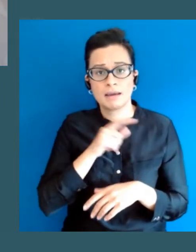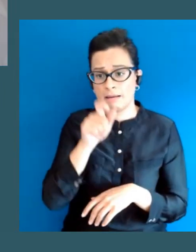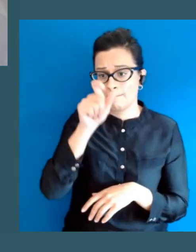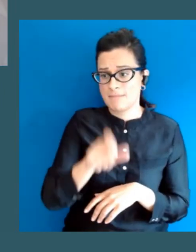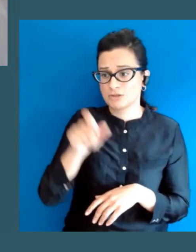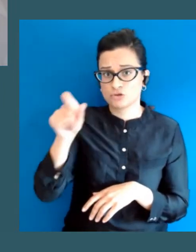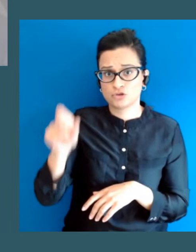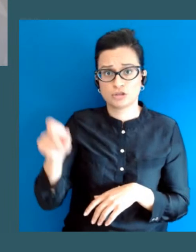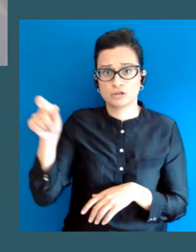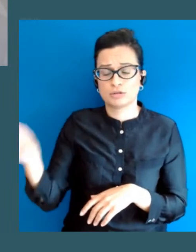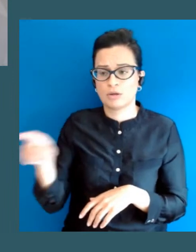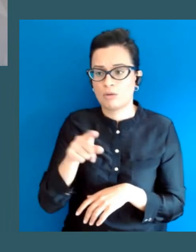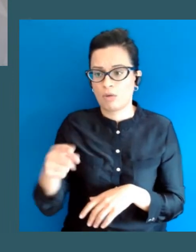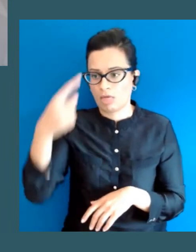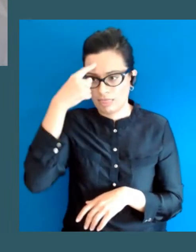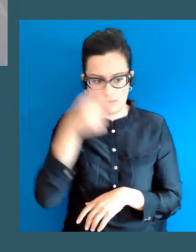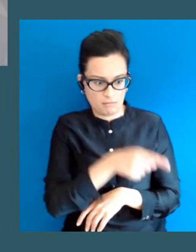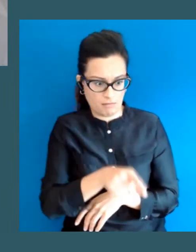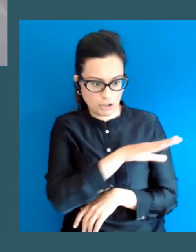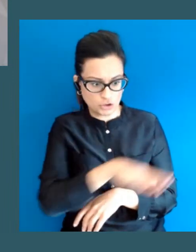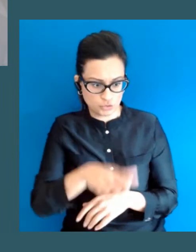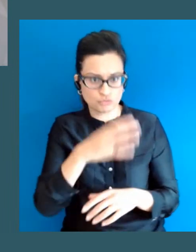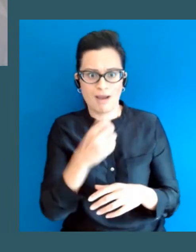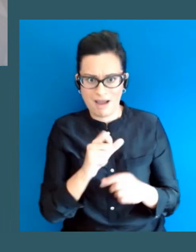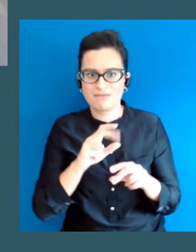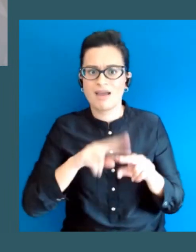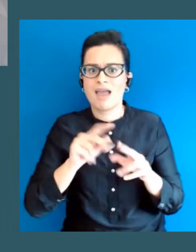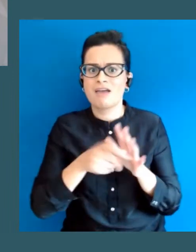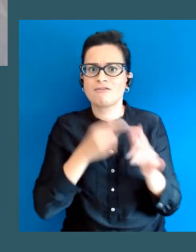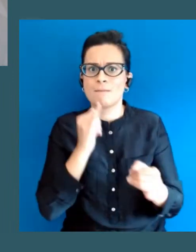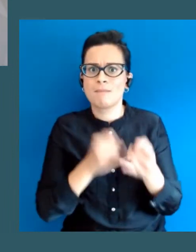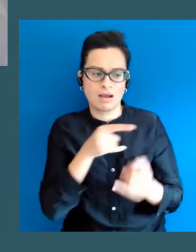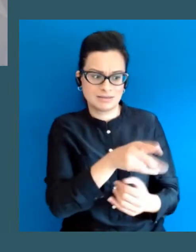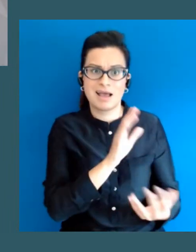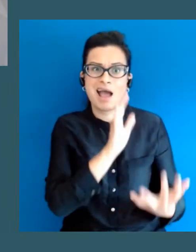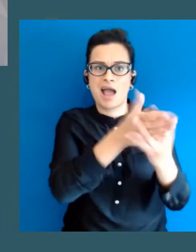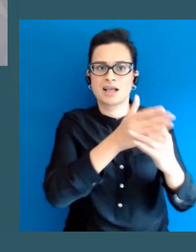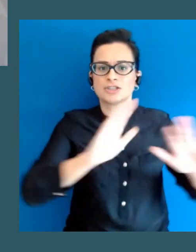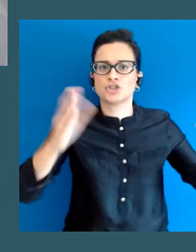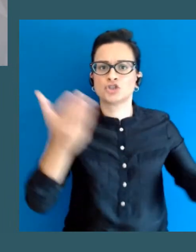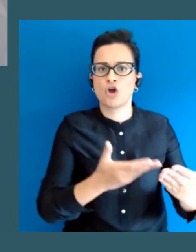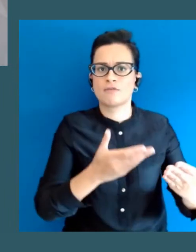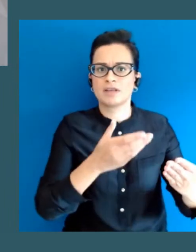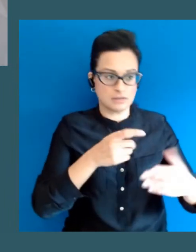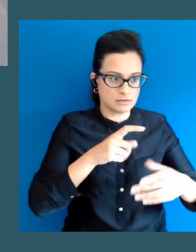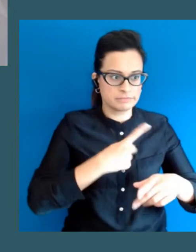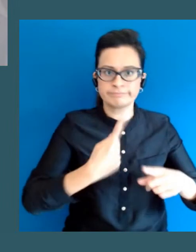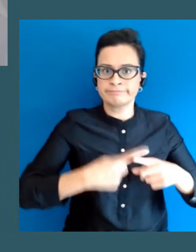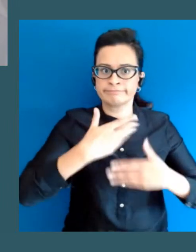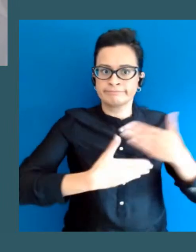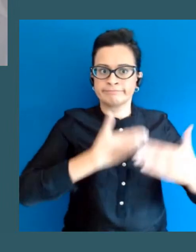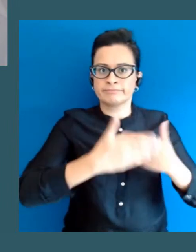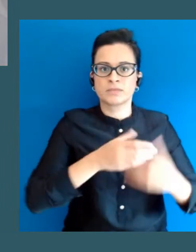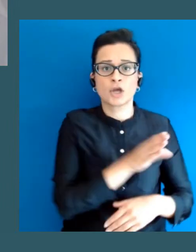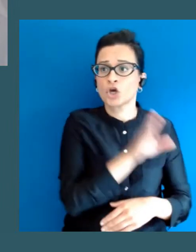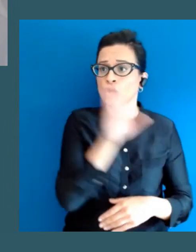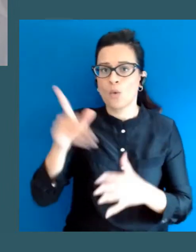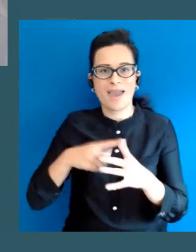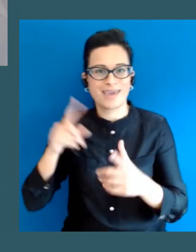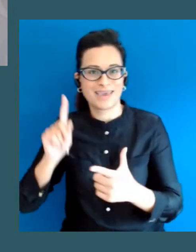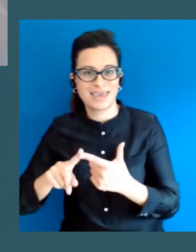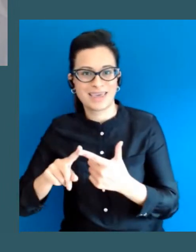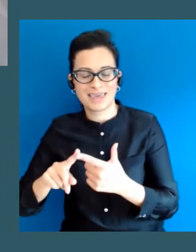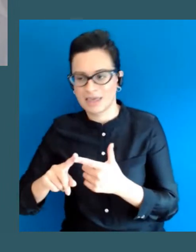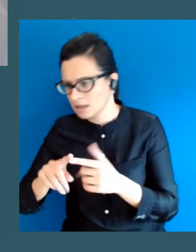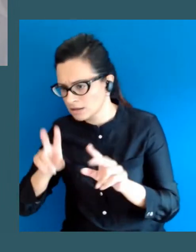child has FPIES, but getting access to services in a timely way. So they may have gone into A&E and had treatment